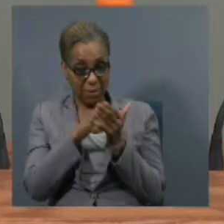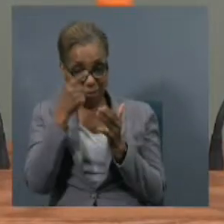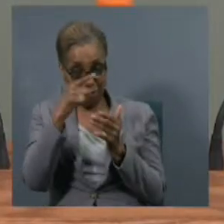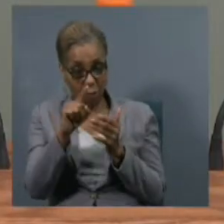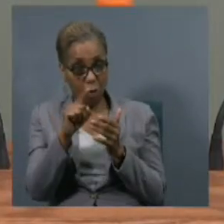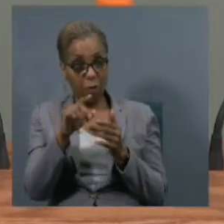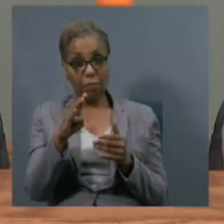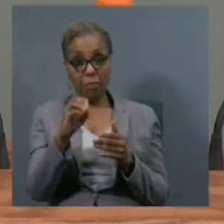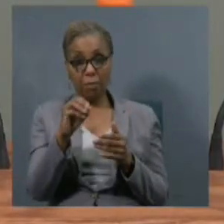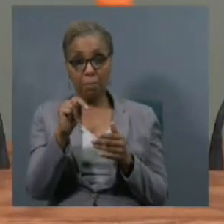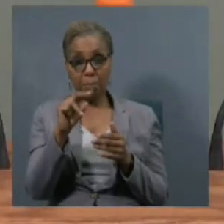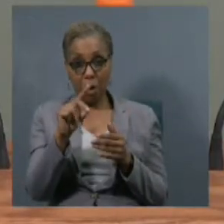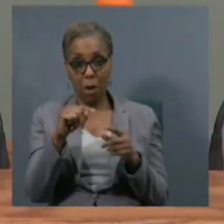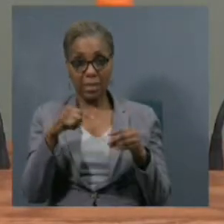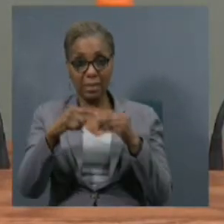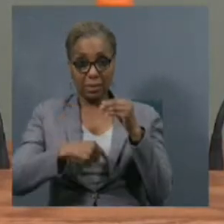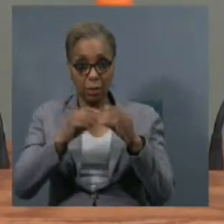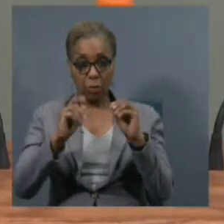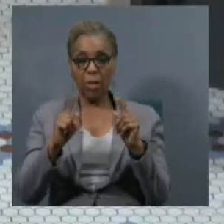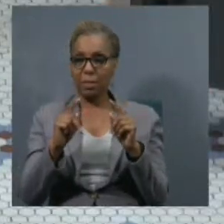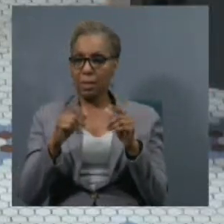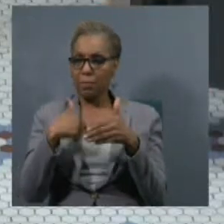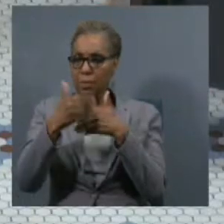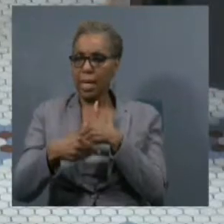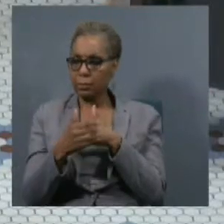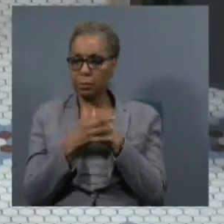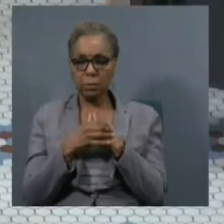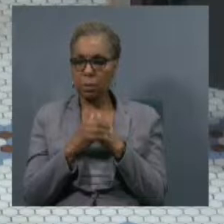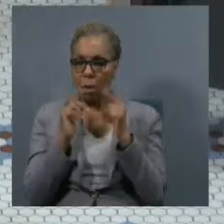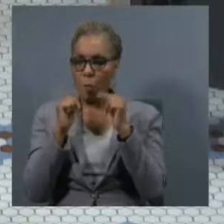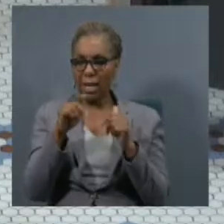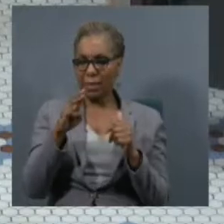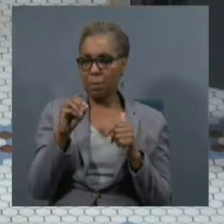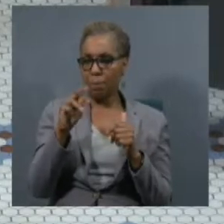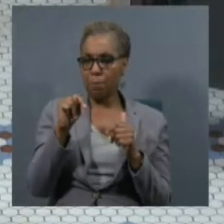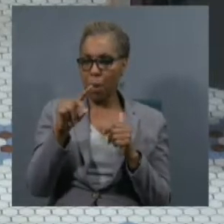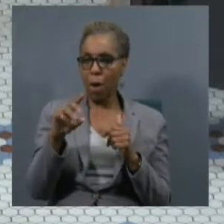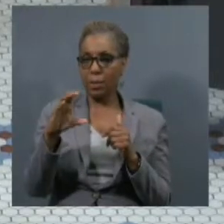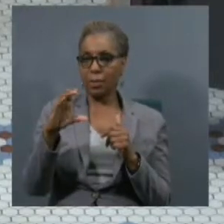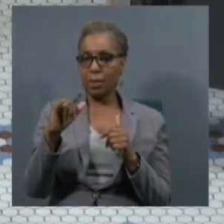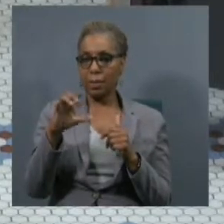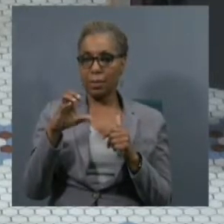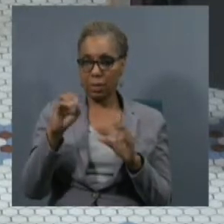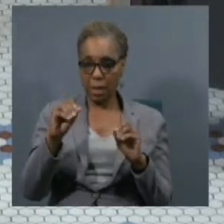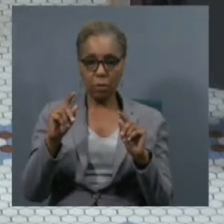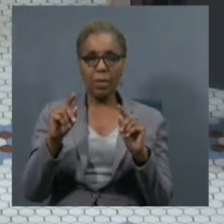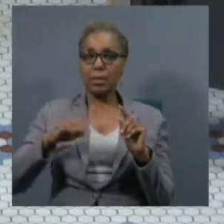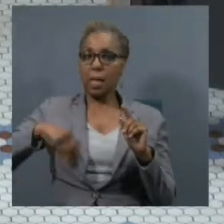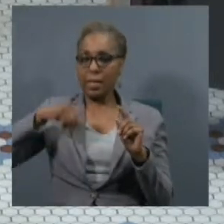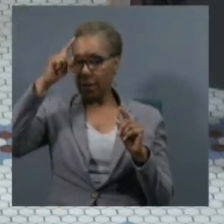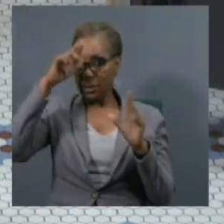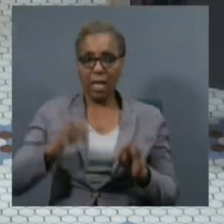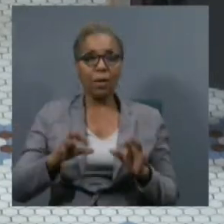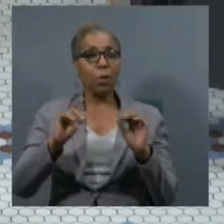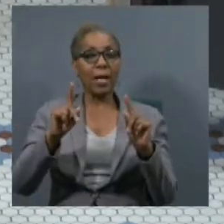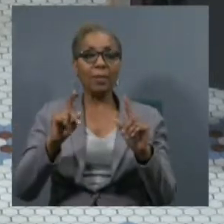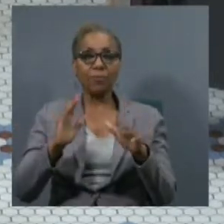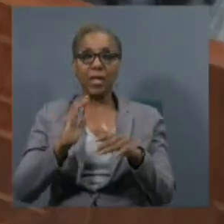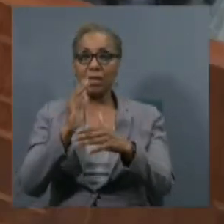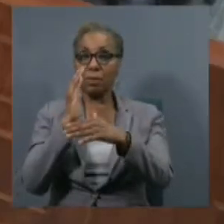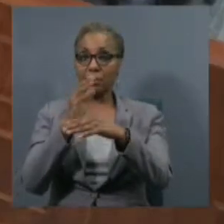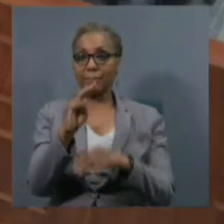this is a bond cycle, and when will the next bond cycle? So that has not yet been decided. And before, let's be